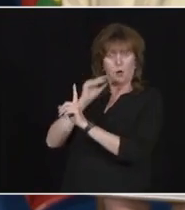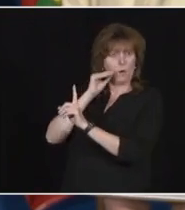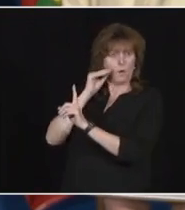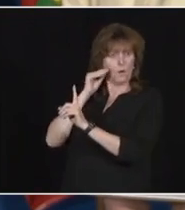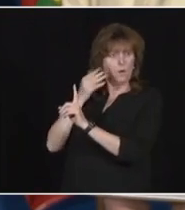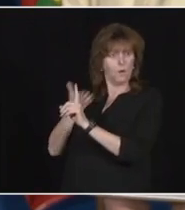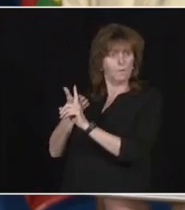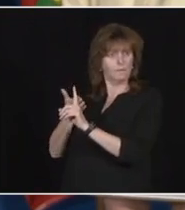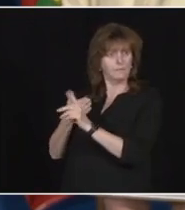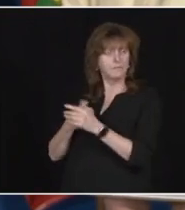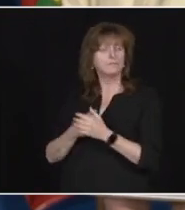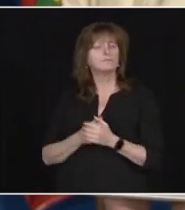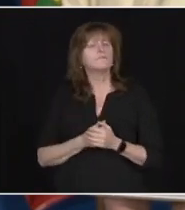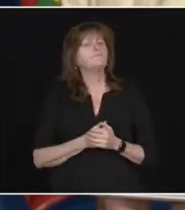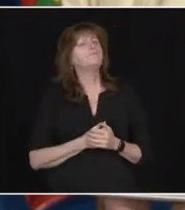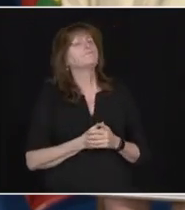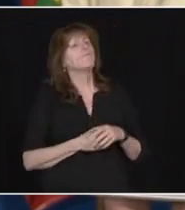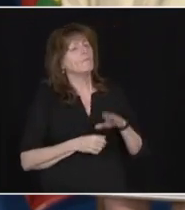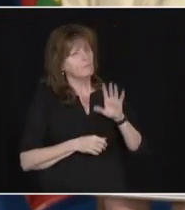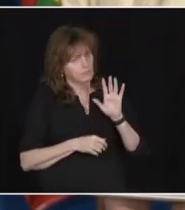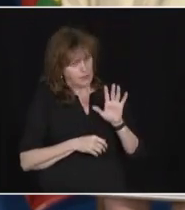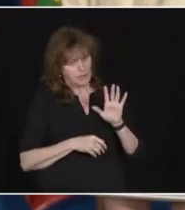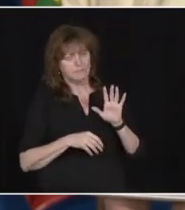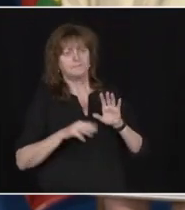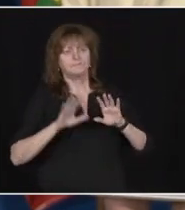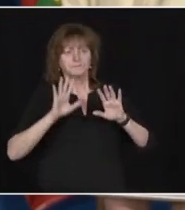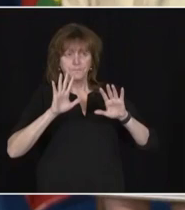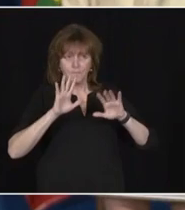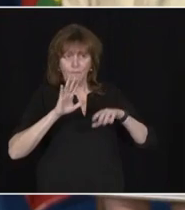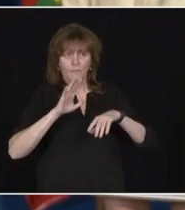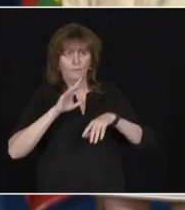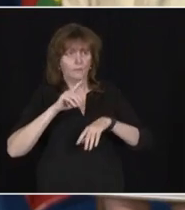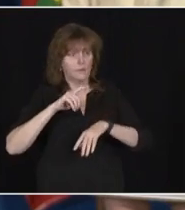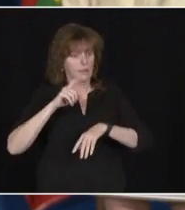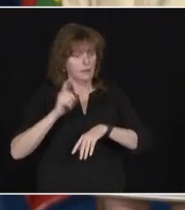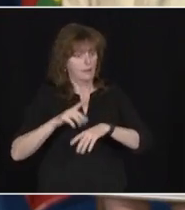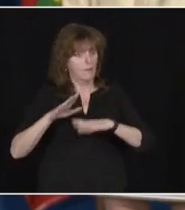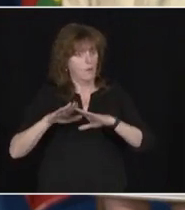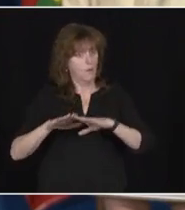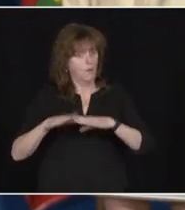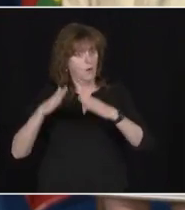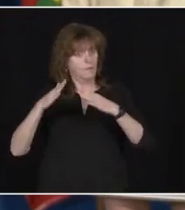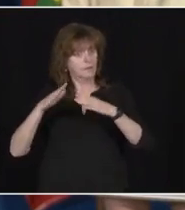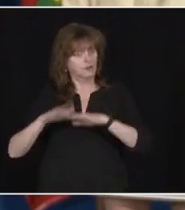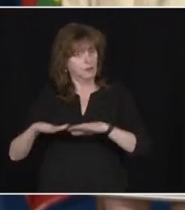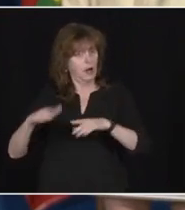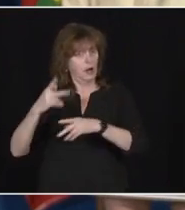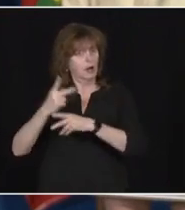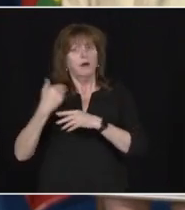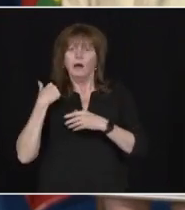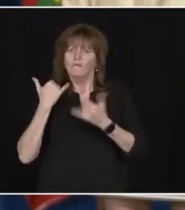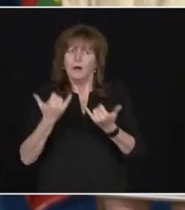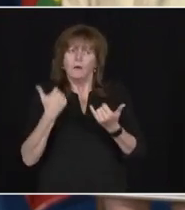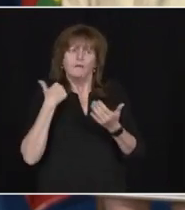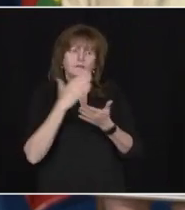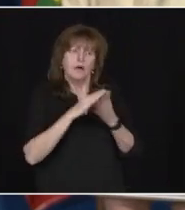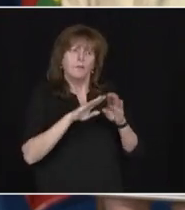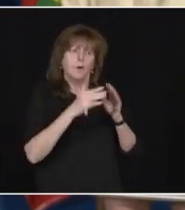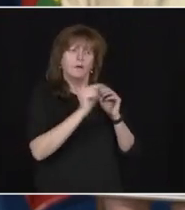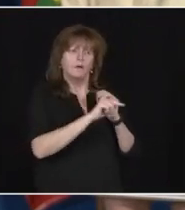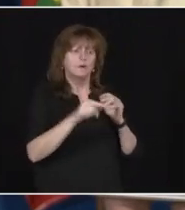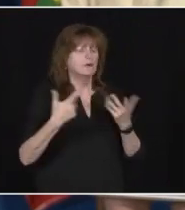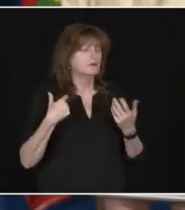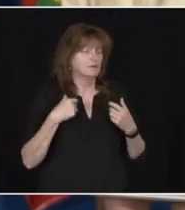going to do childcare when we open up, and how they're doing child care right now, to the best of their ability, to be in the